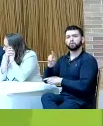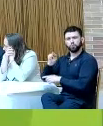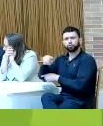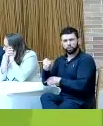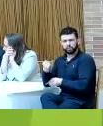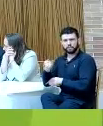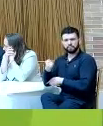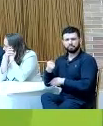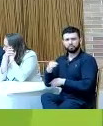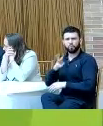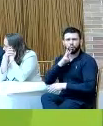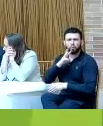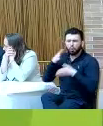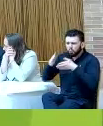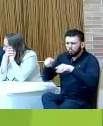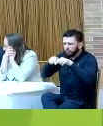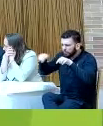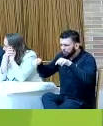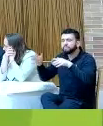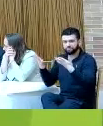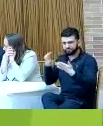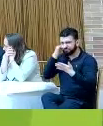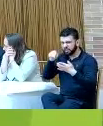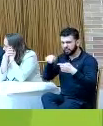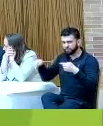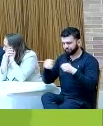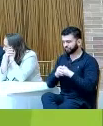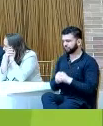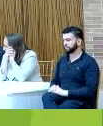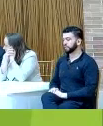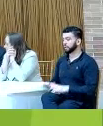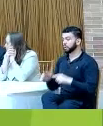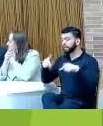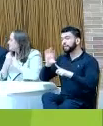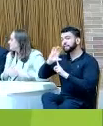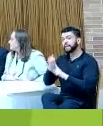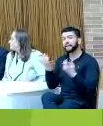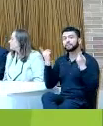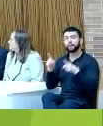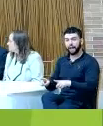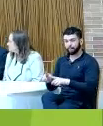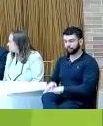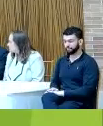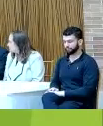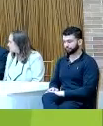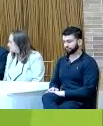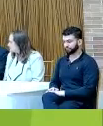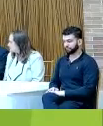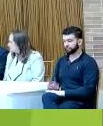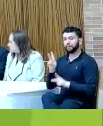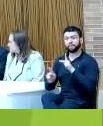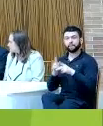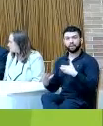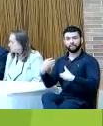Hudson um in in this particular case the characters involved are